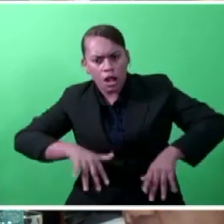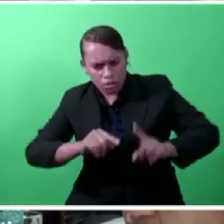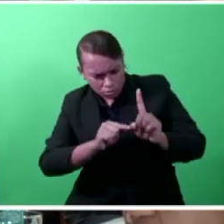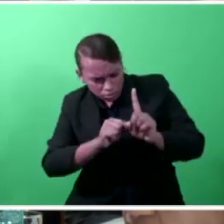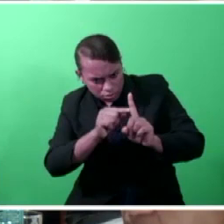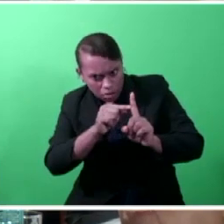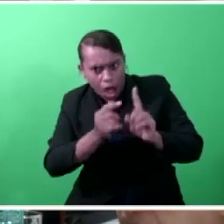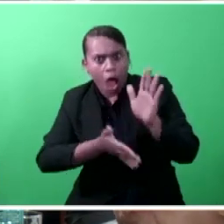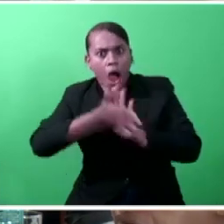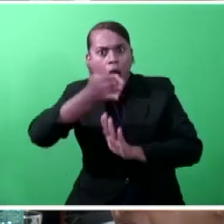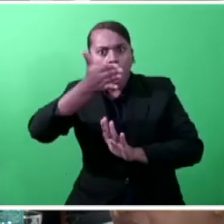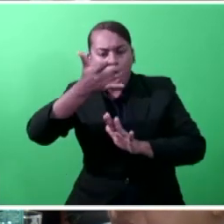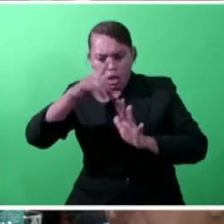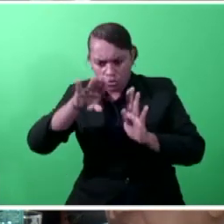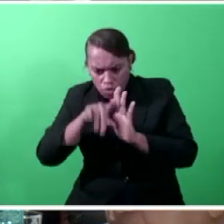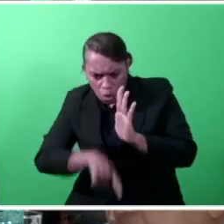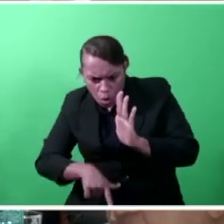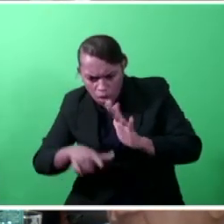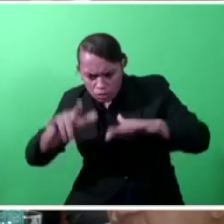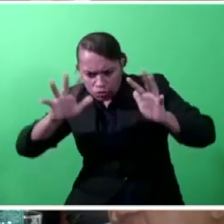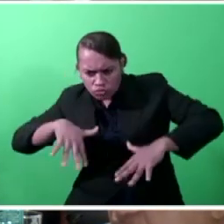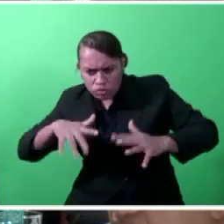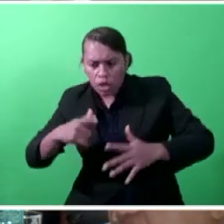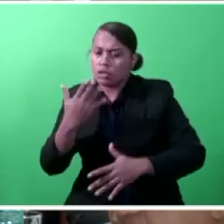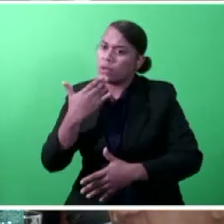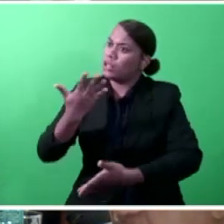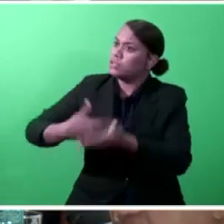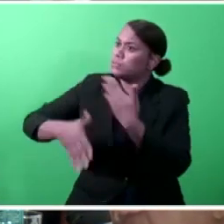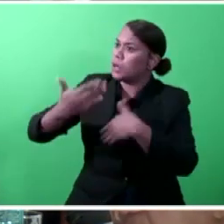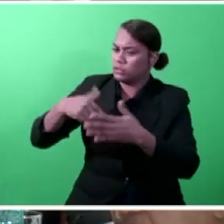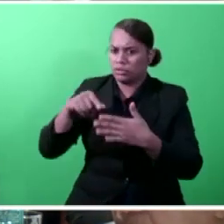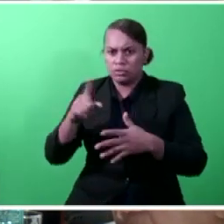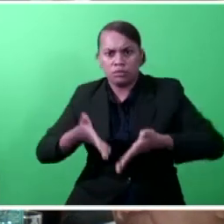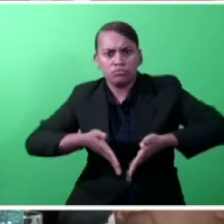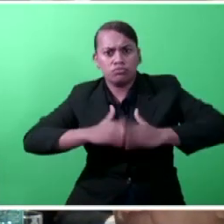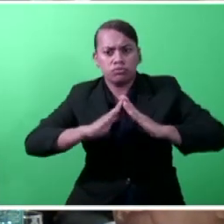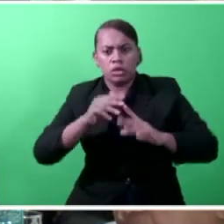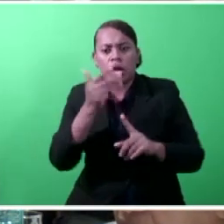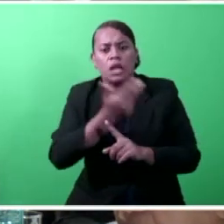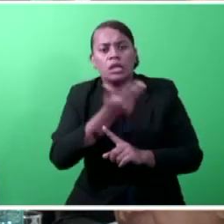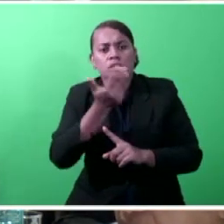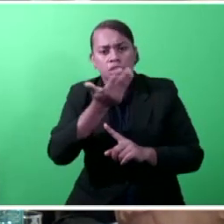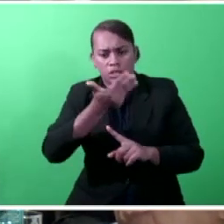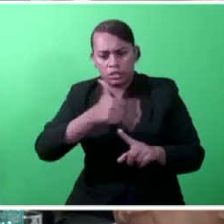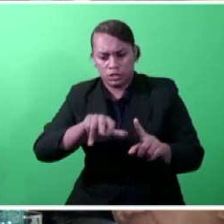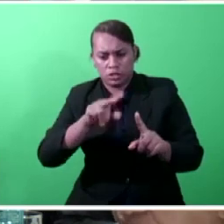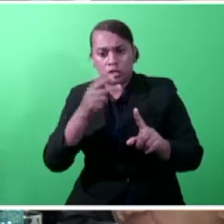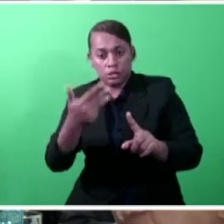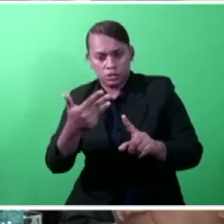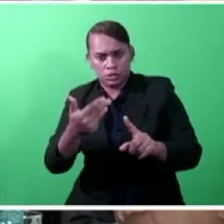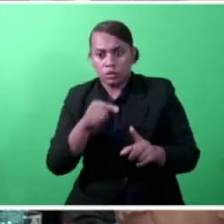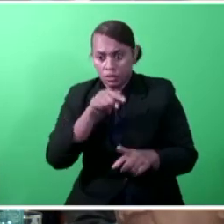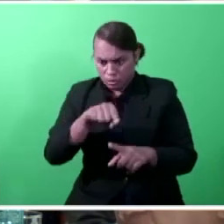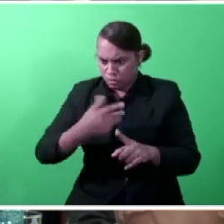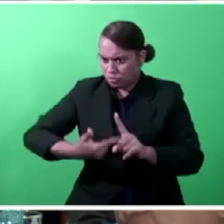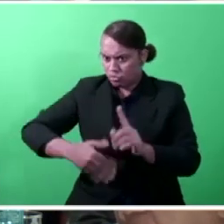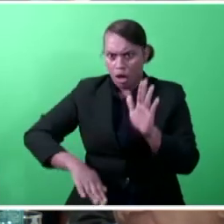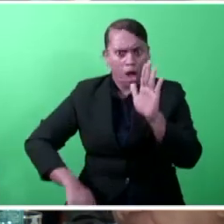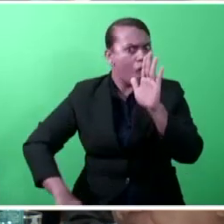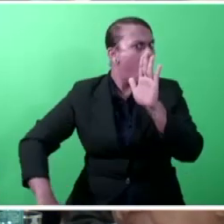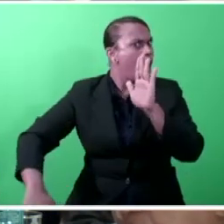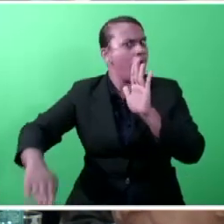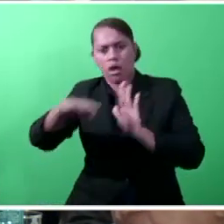rainfall in Vunisea since the station started recording in 1929. Maximum wind gust recorded